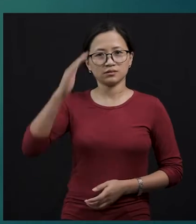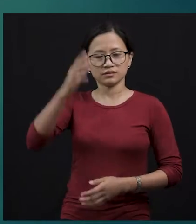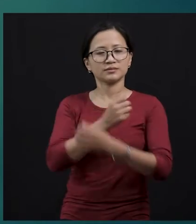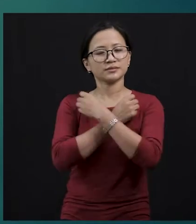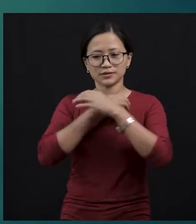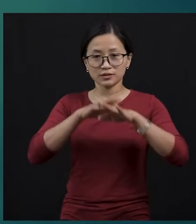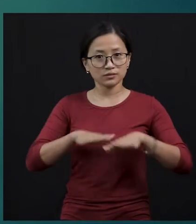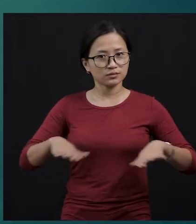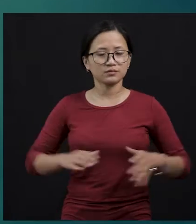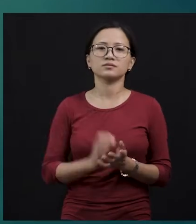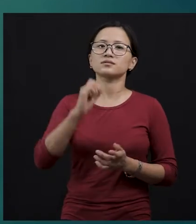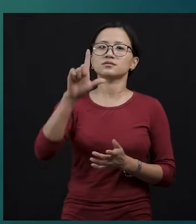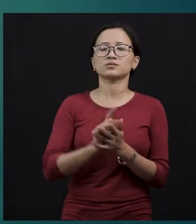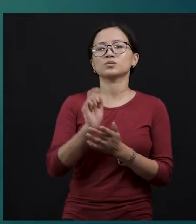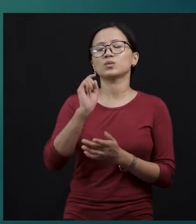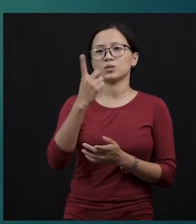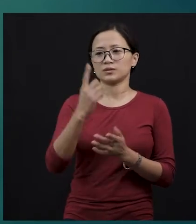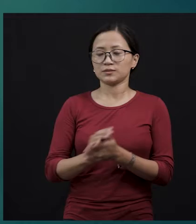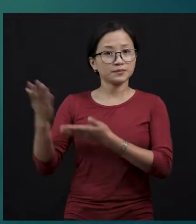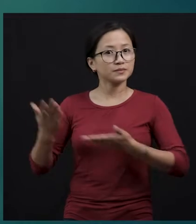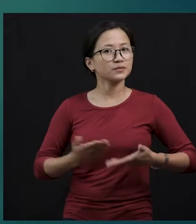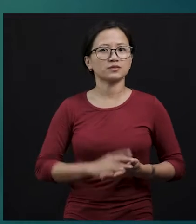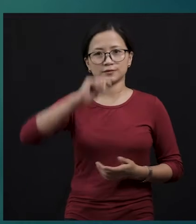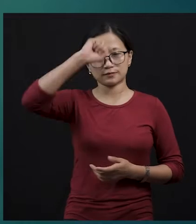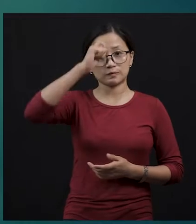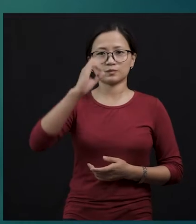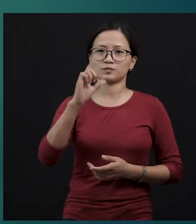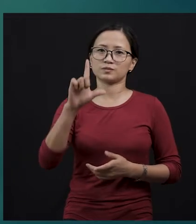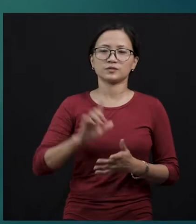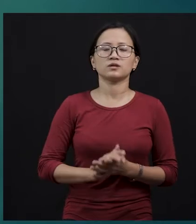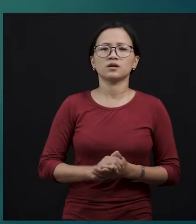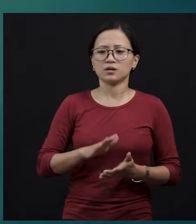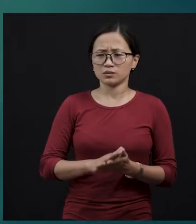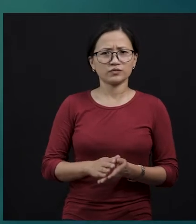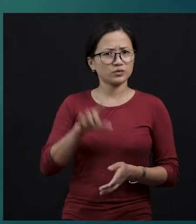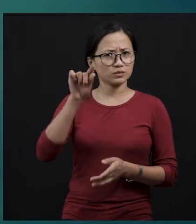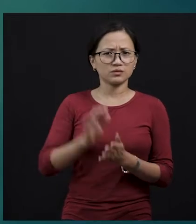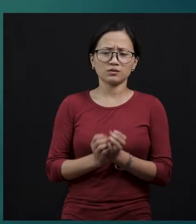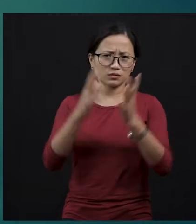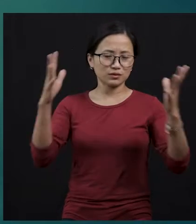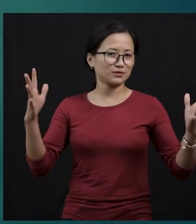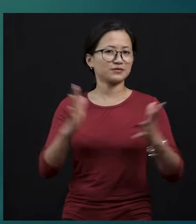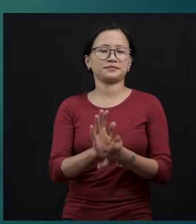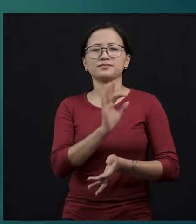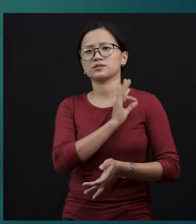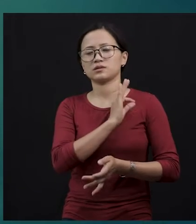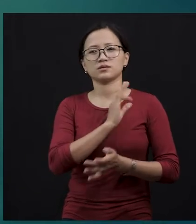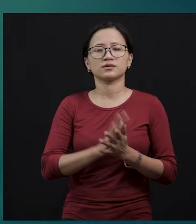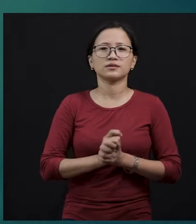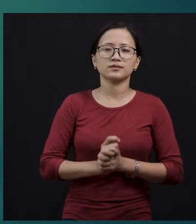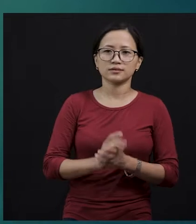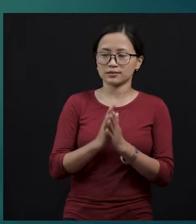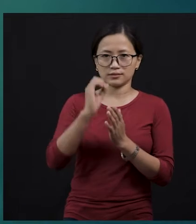Hello, my dear students of class 1. Welcome back to our English class. We have been doing a lot of interesting chapters, and today we are going to start